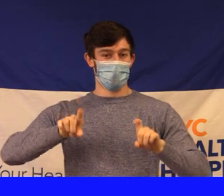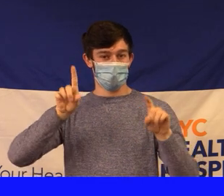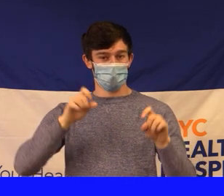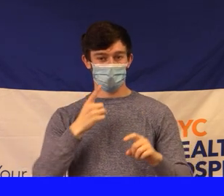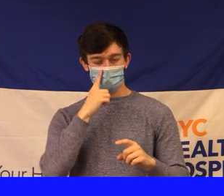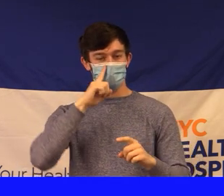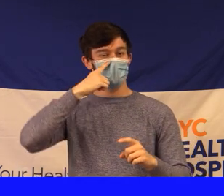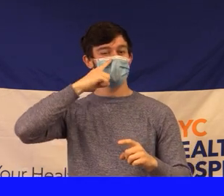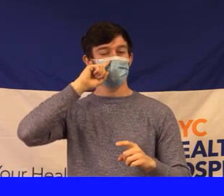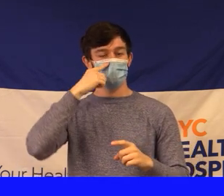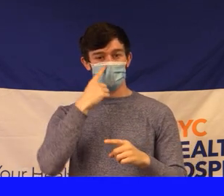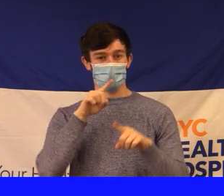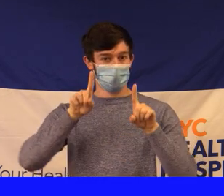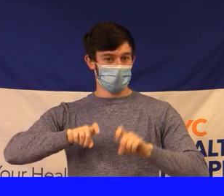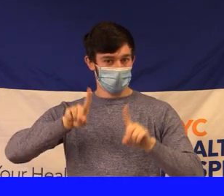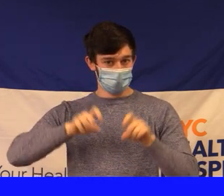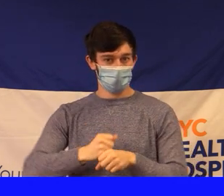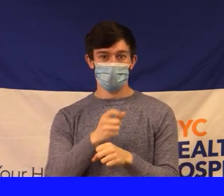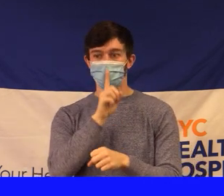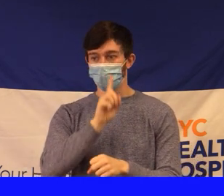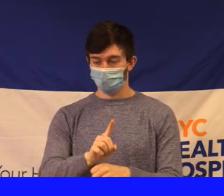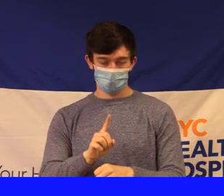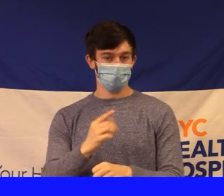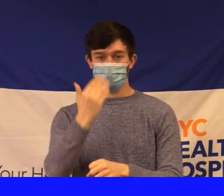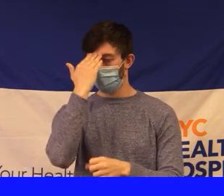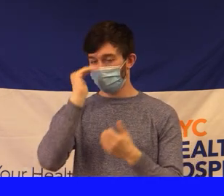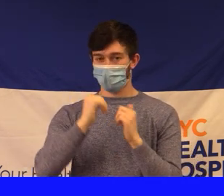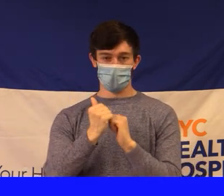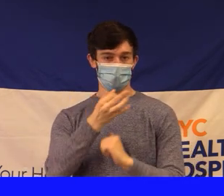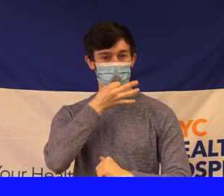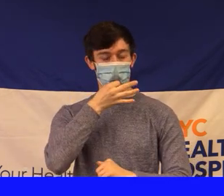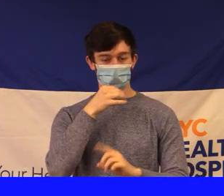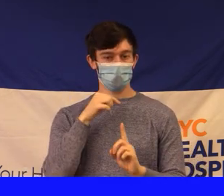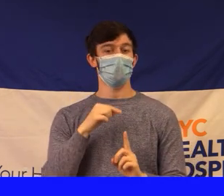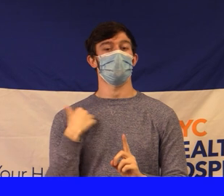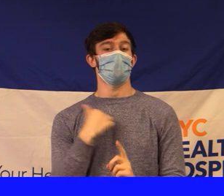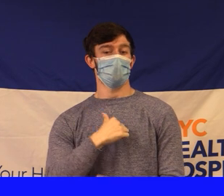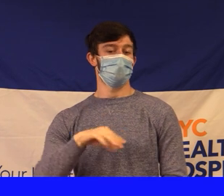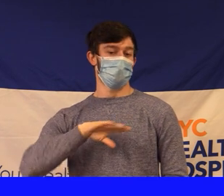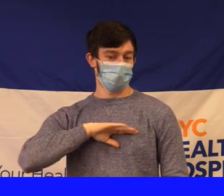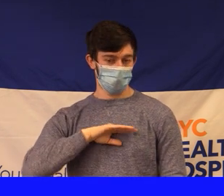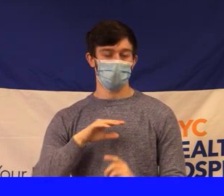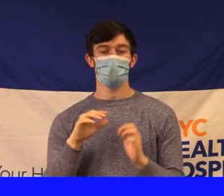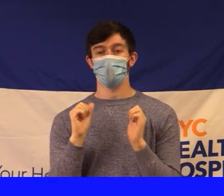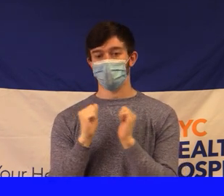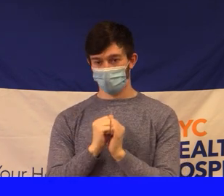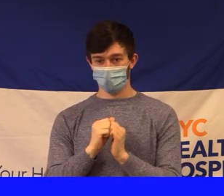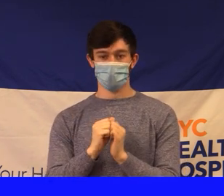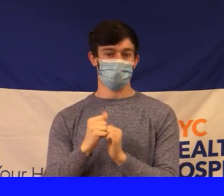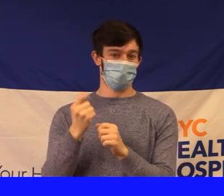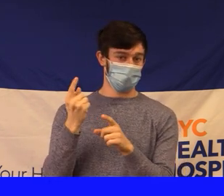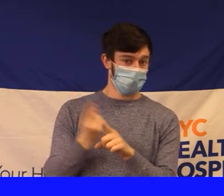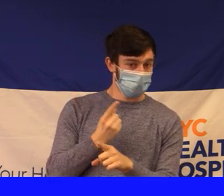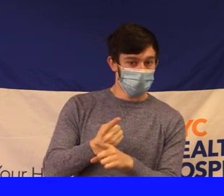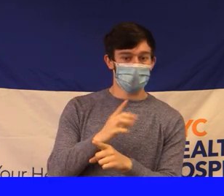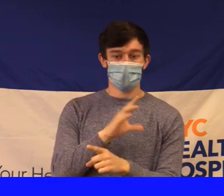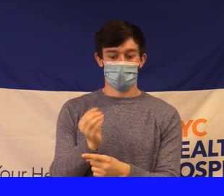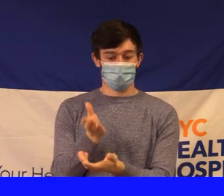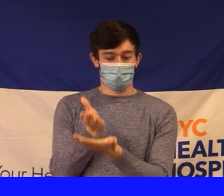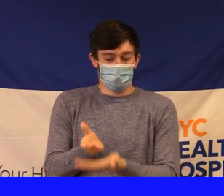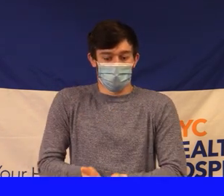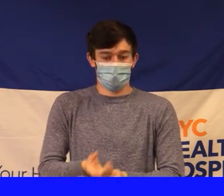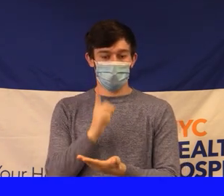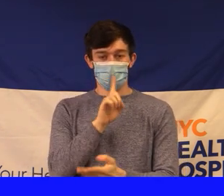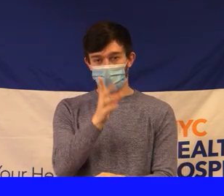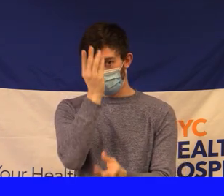from DOH, so we're really happy in terms of the accuracy and the validity of the